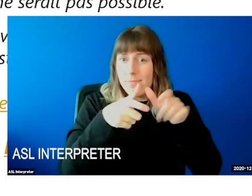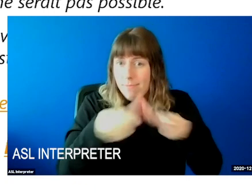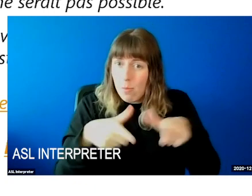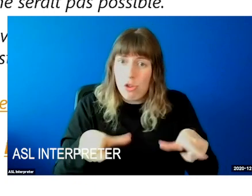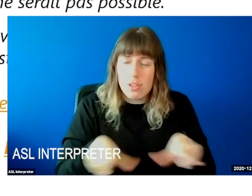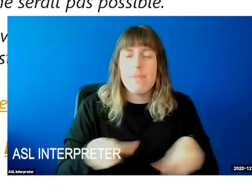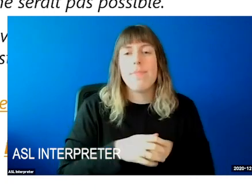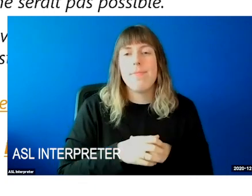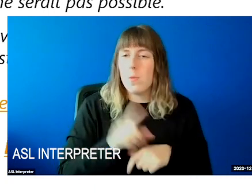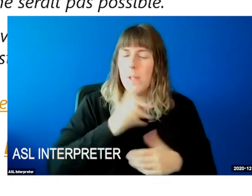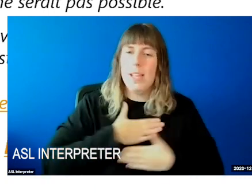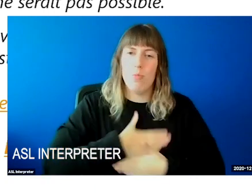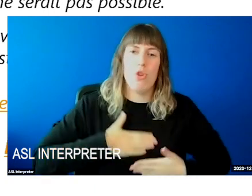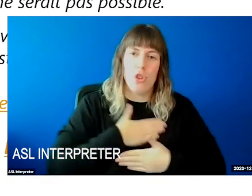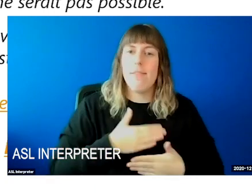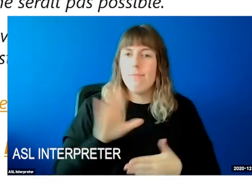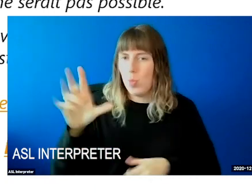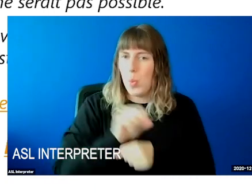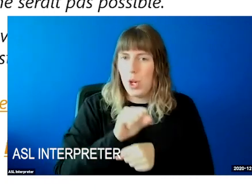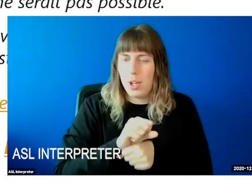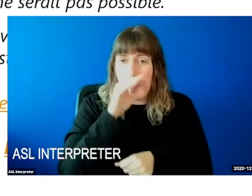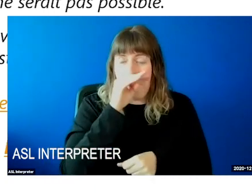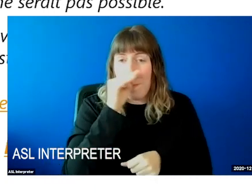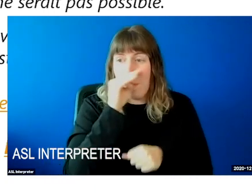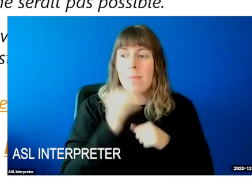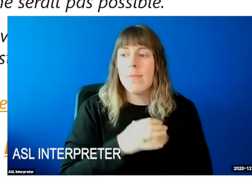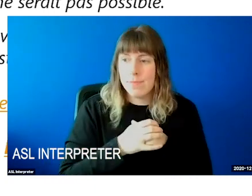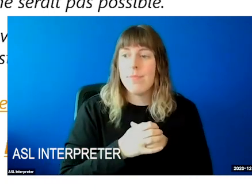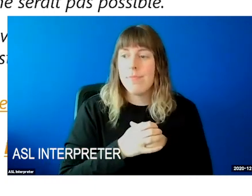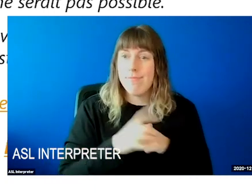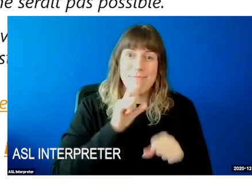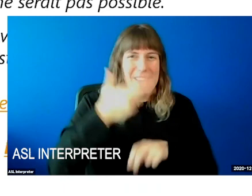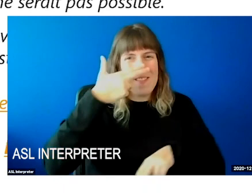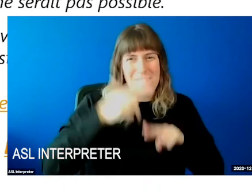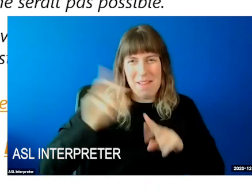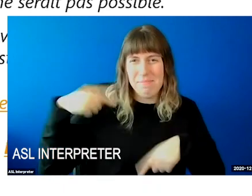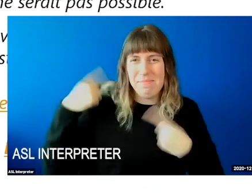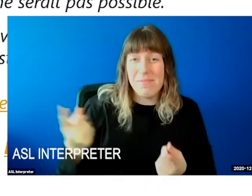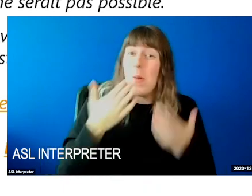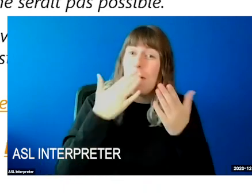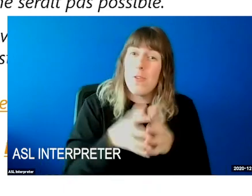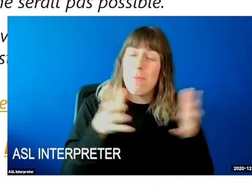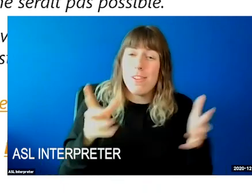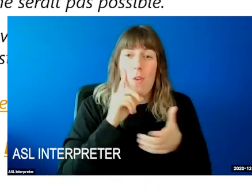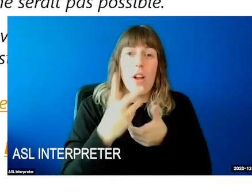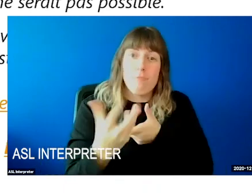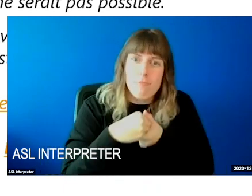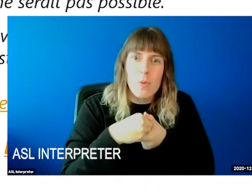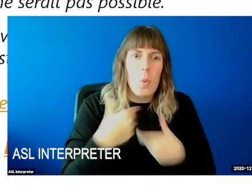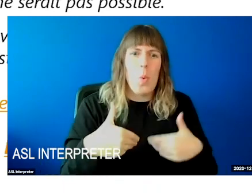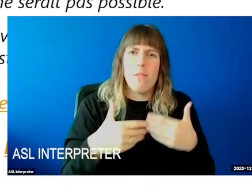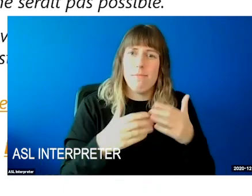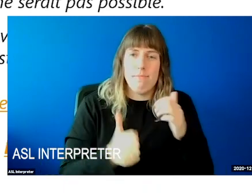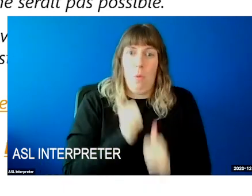webinars available in so many formats and language. We really appreciate your work and the fun that we've had along the way. So